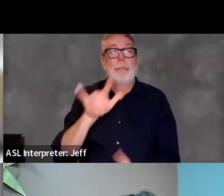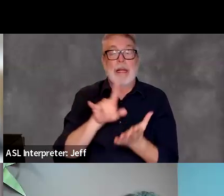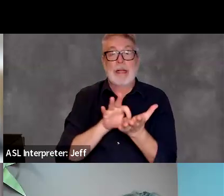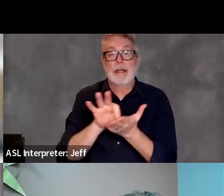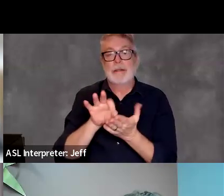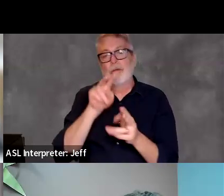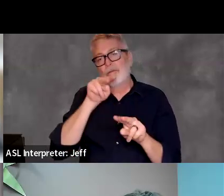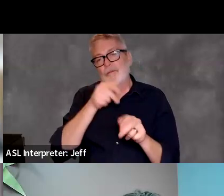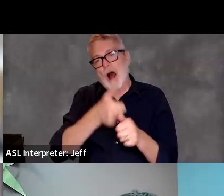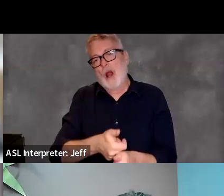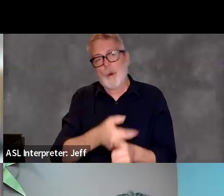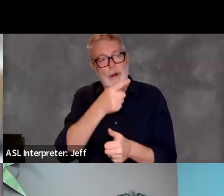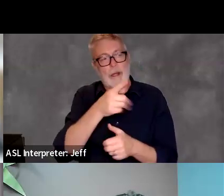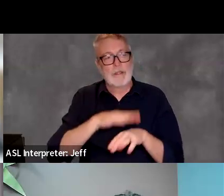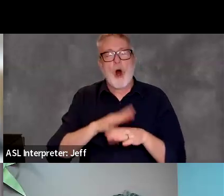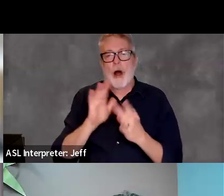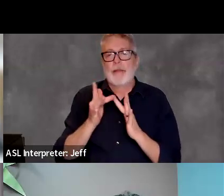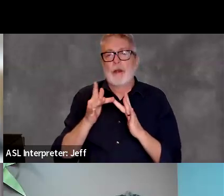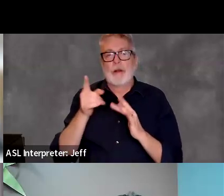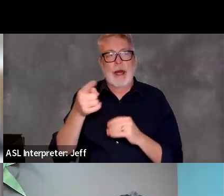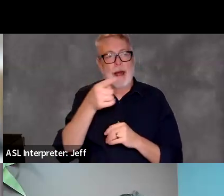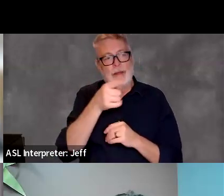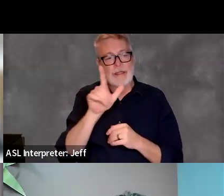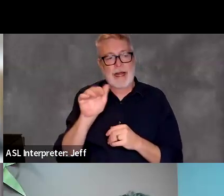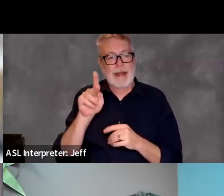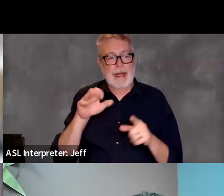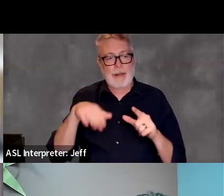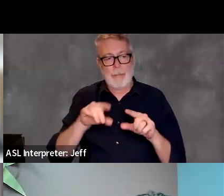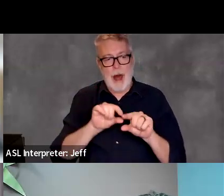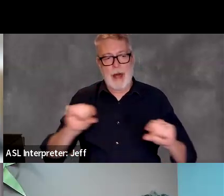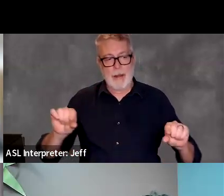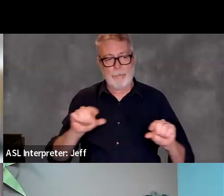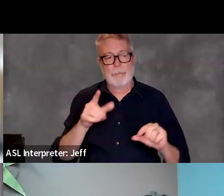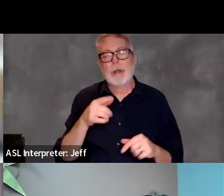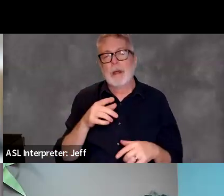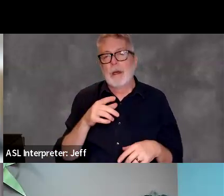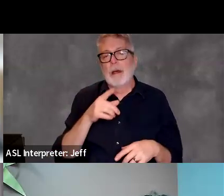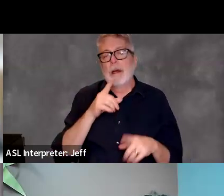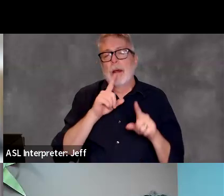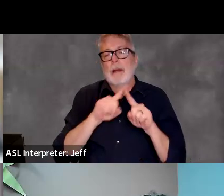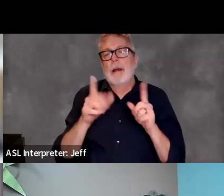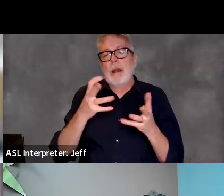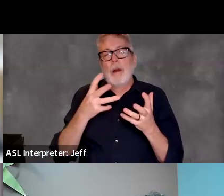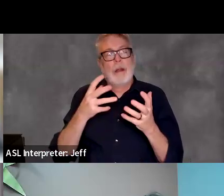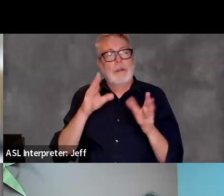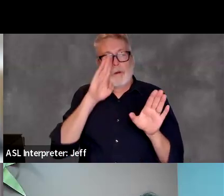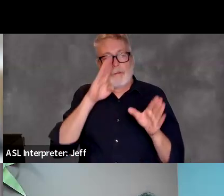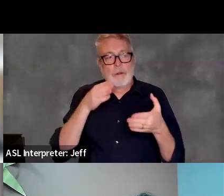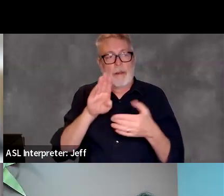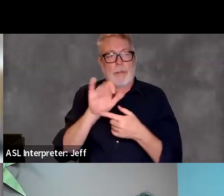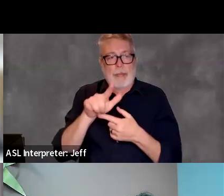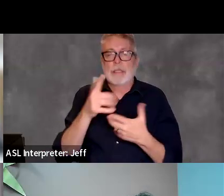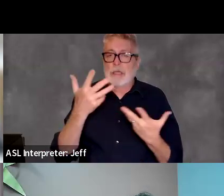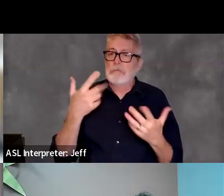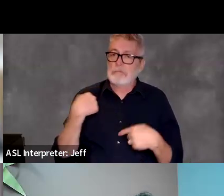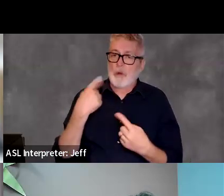updated regularly. It's online and at this link on the website. But I just wanted to focus on the bills that have been